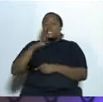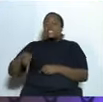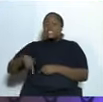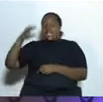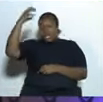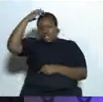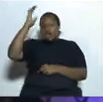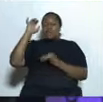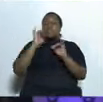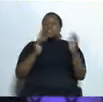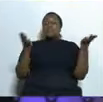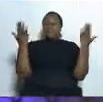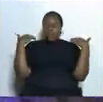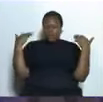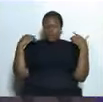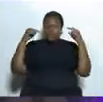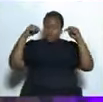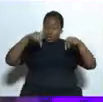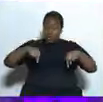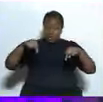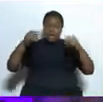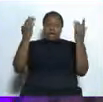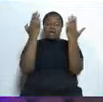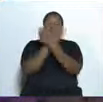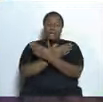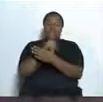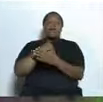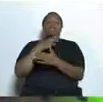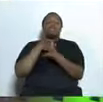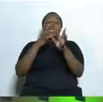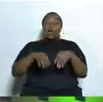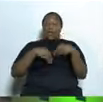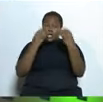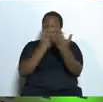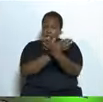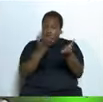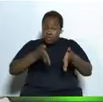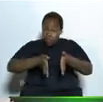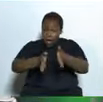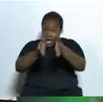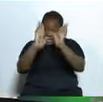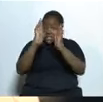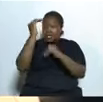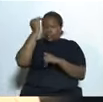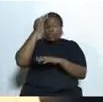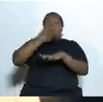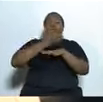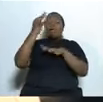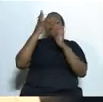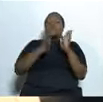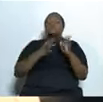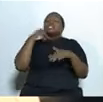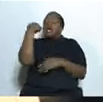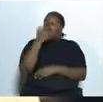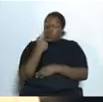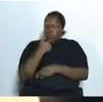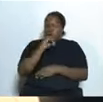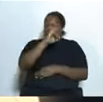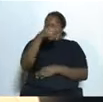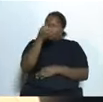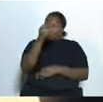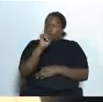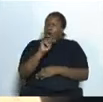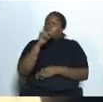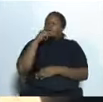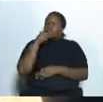I want to give you tonight ways you can identify a cult. John helps us there. There is only one Lord, and he's